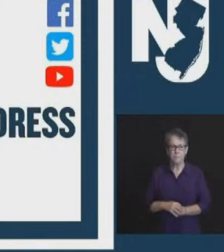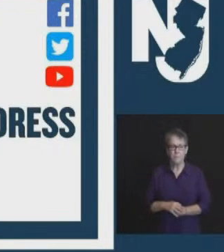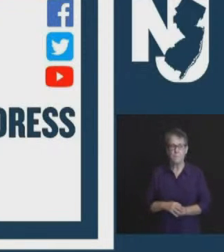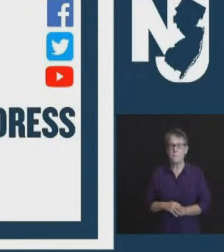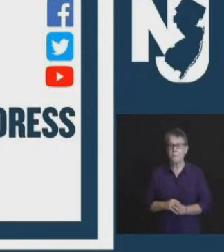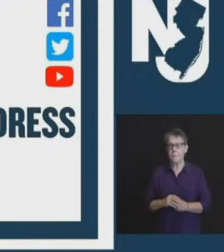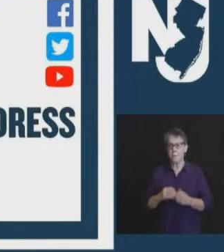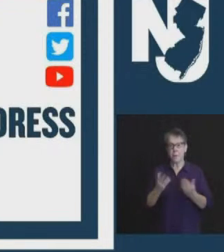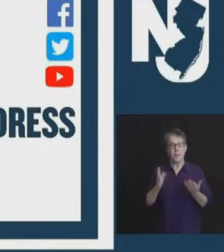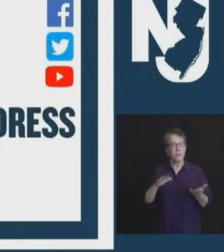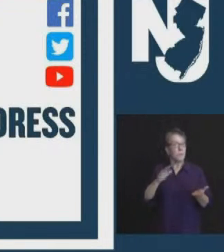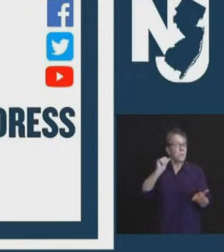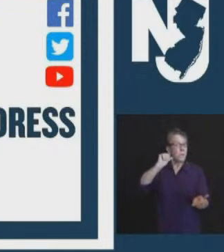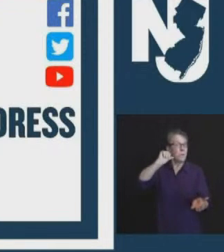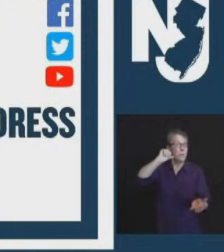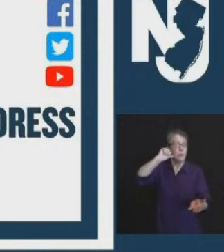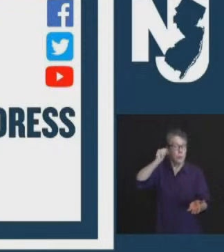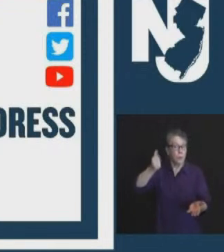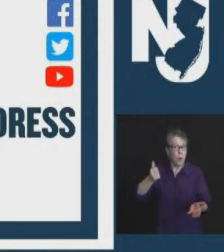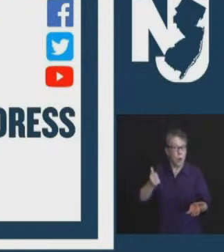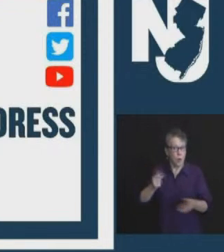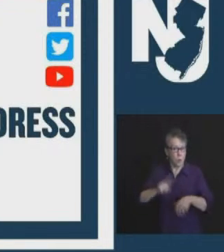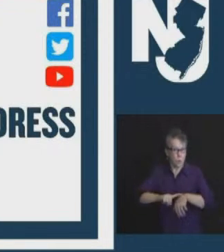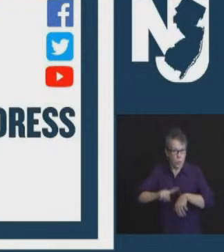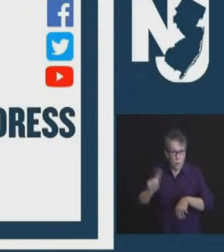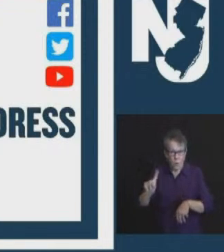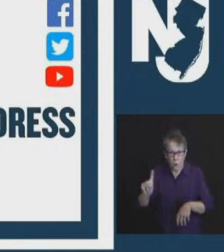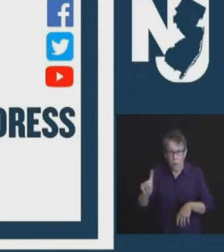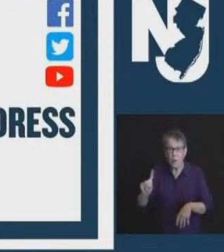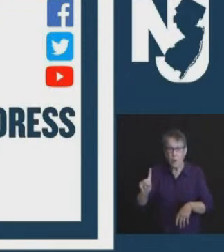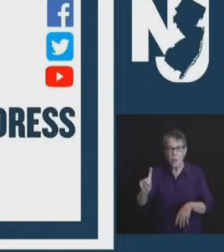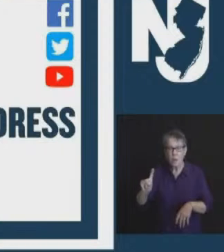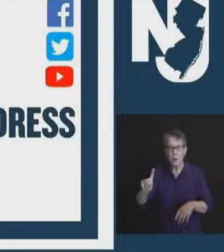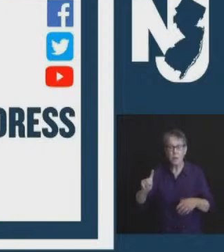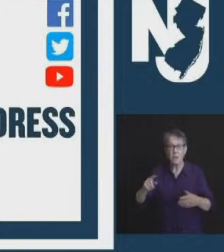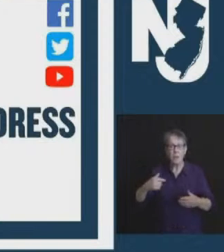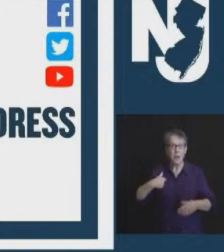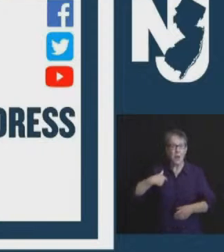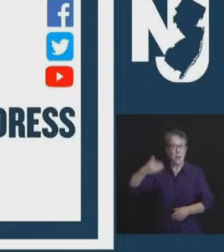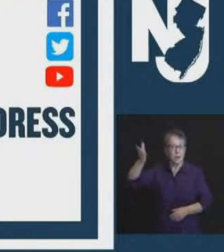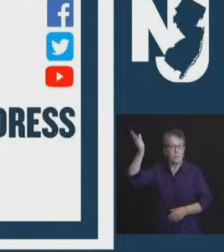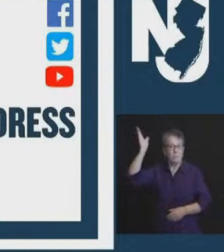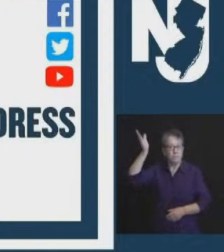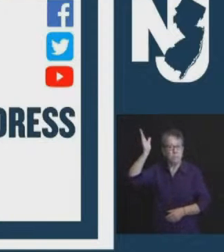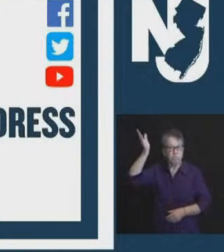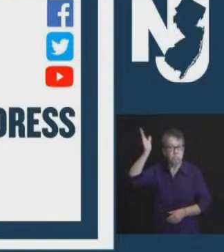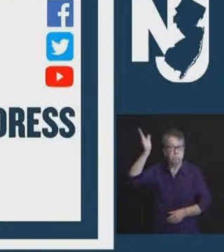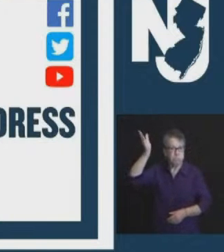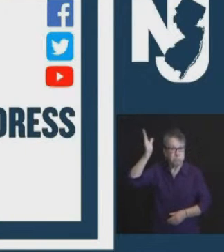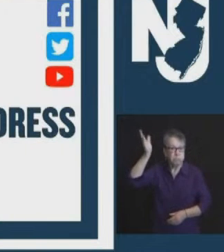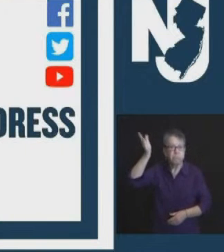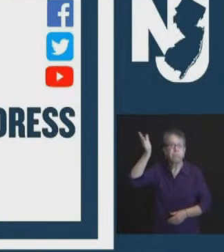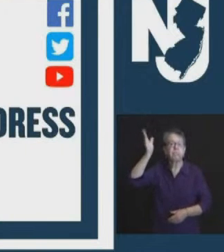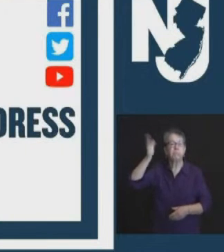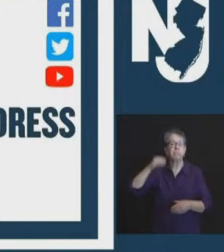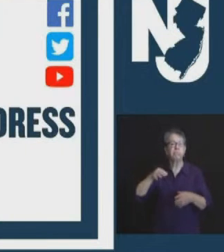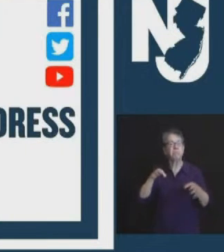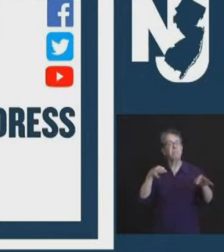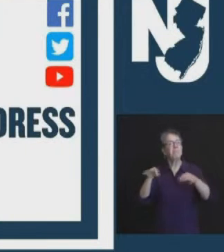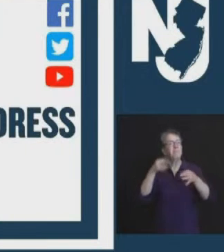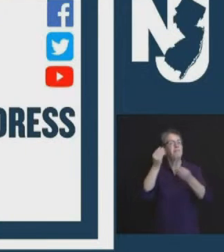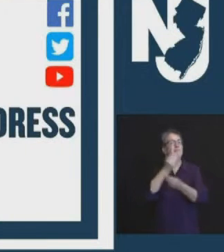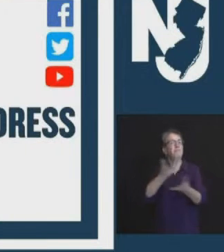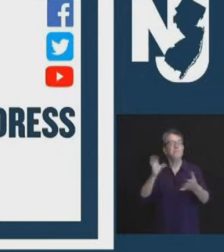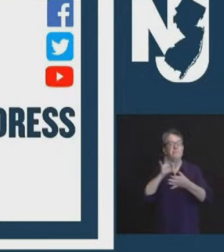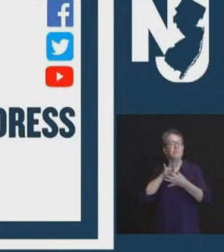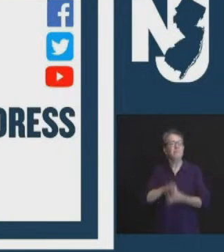p.m., we will stream my State of the State address via our social media channels. The past year brought us many, many challenges, that we